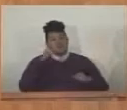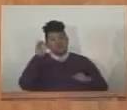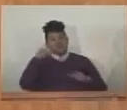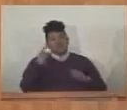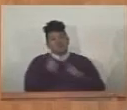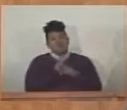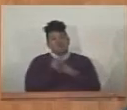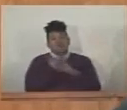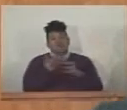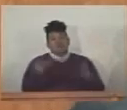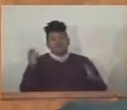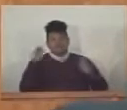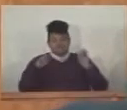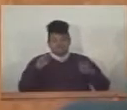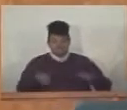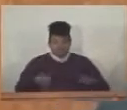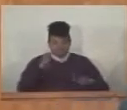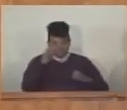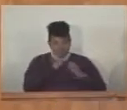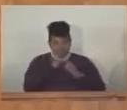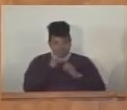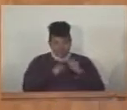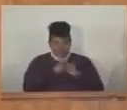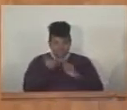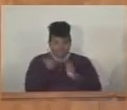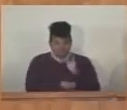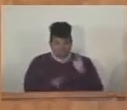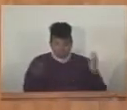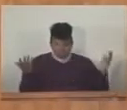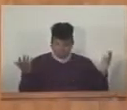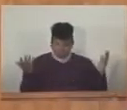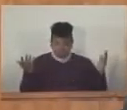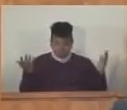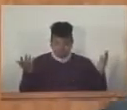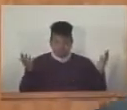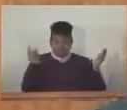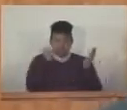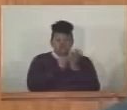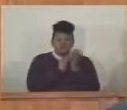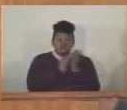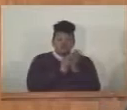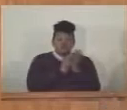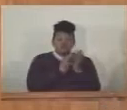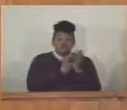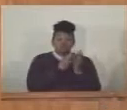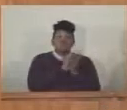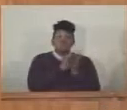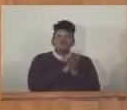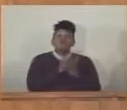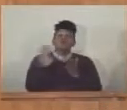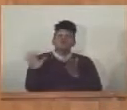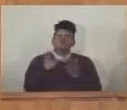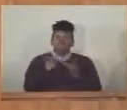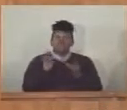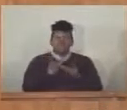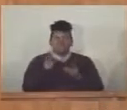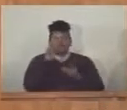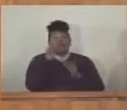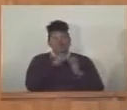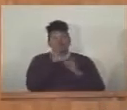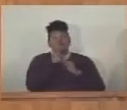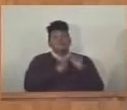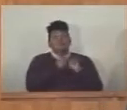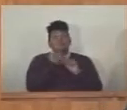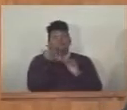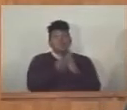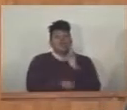in place. Well, 1 more year gone, Senator Hill, because the newspaper recorded your statement. 1 more year gone,